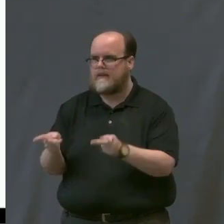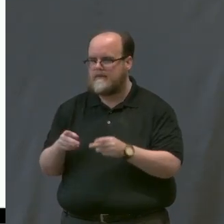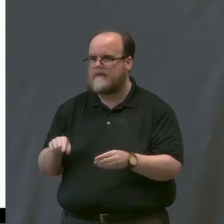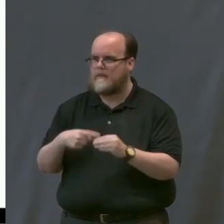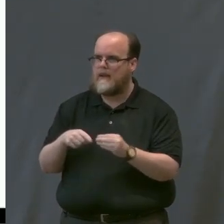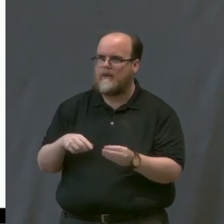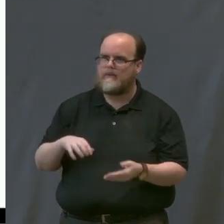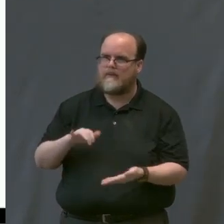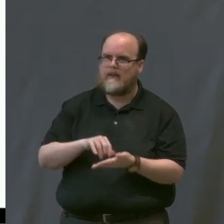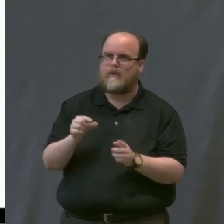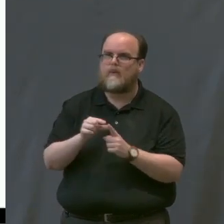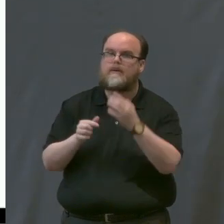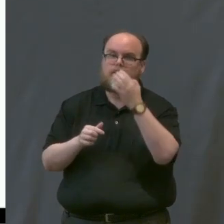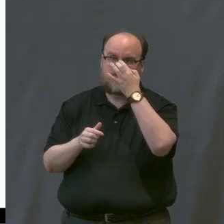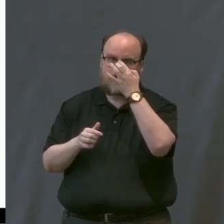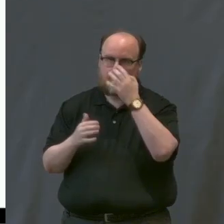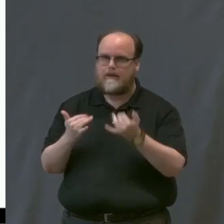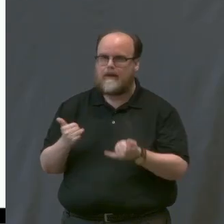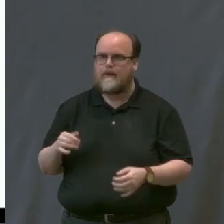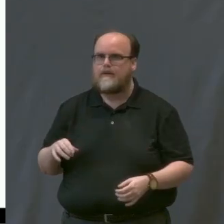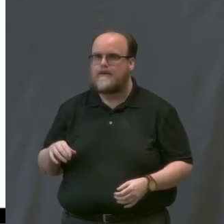now is to take that Englished